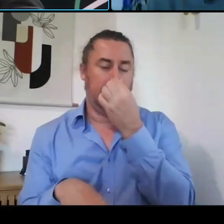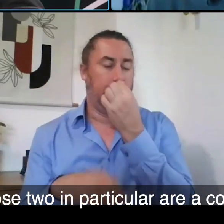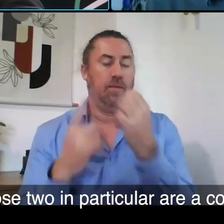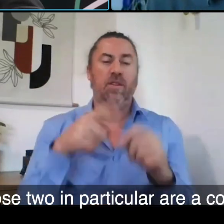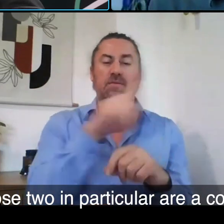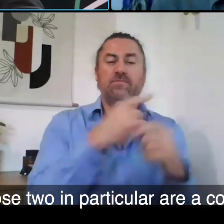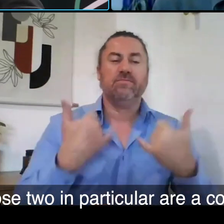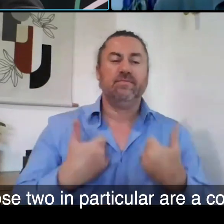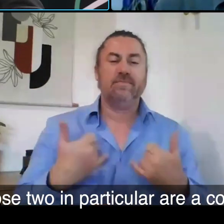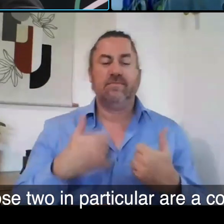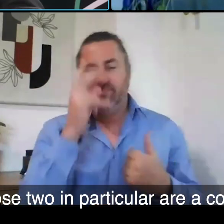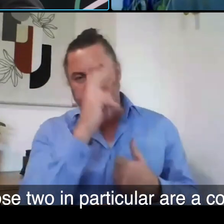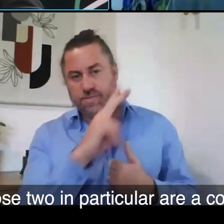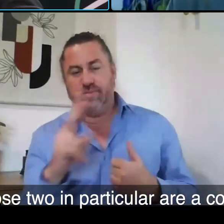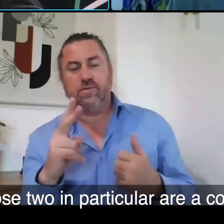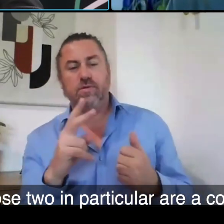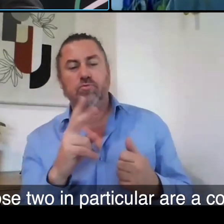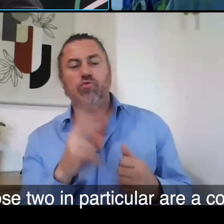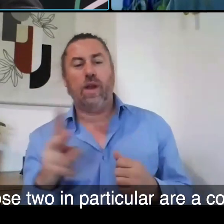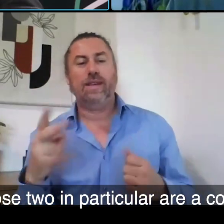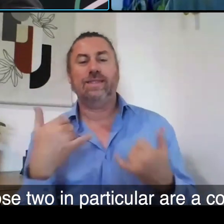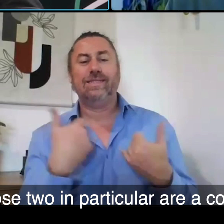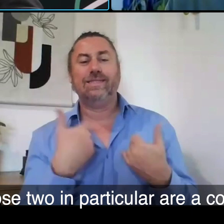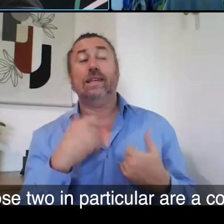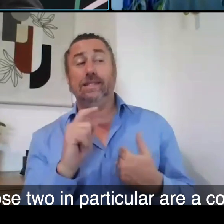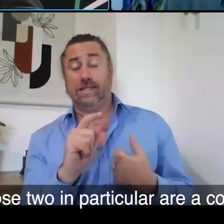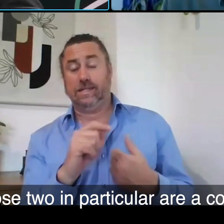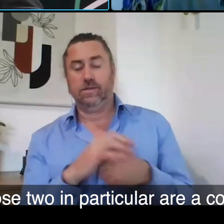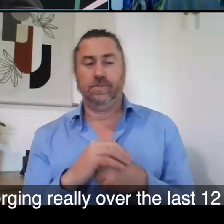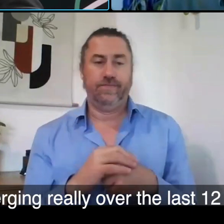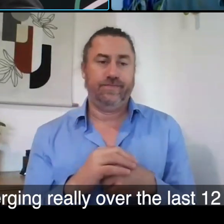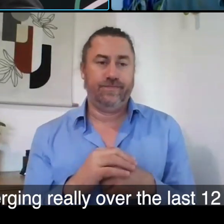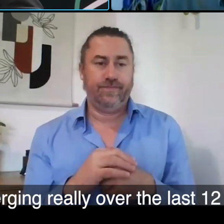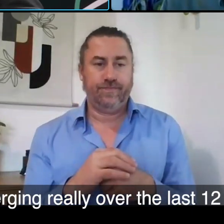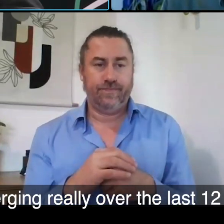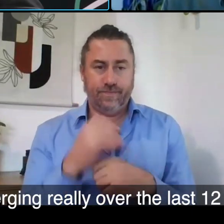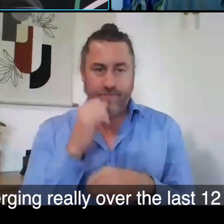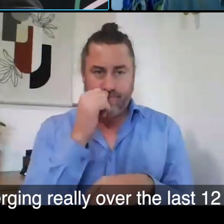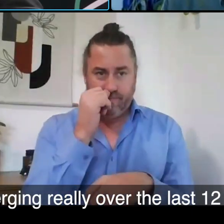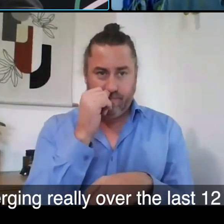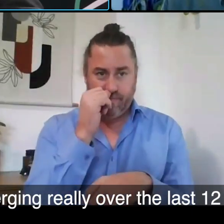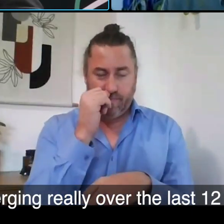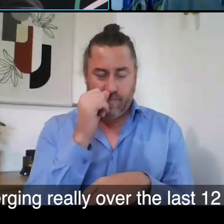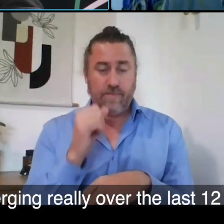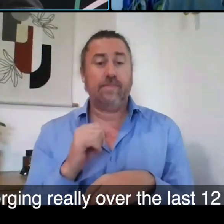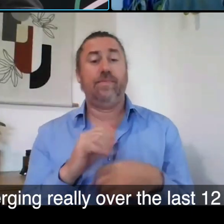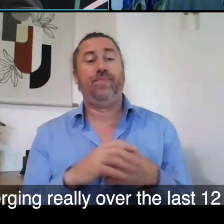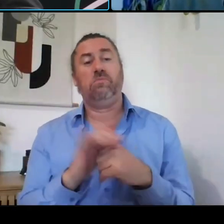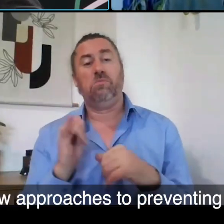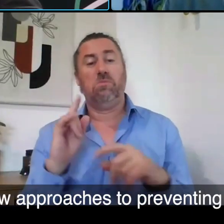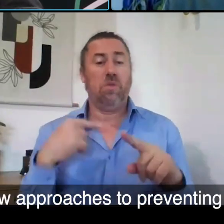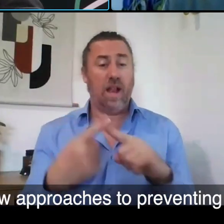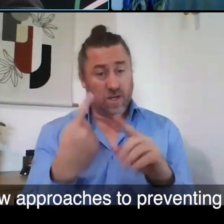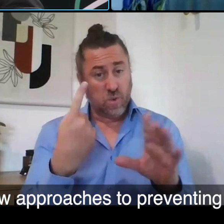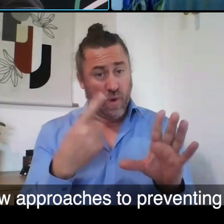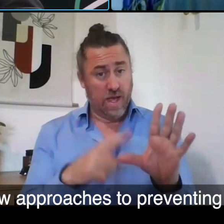diseases. But those 2 in particular are a concern. rapidly emerging really over the last 12 months